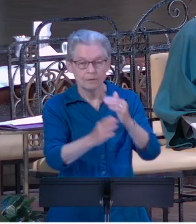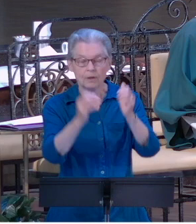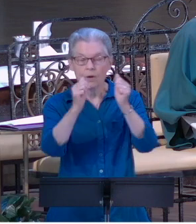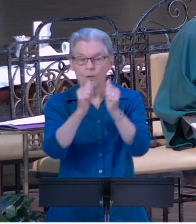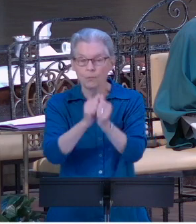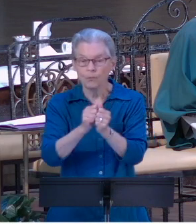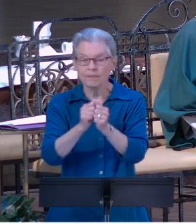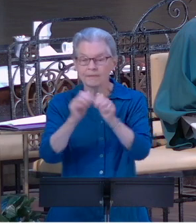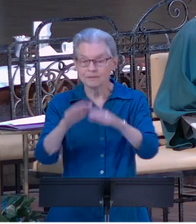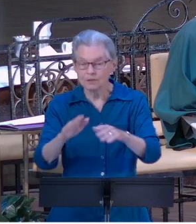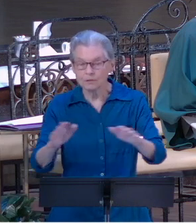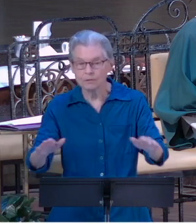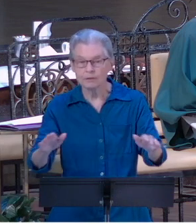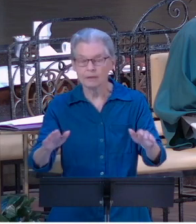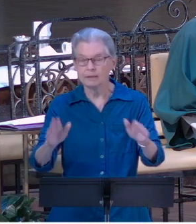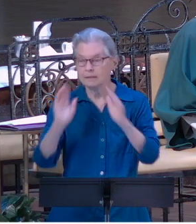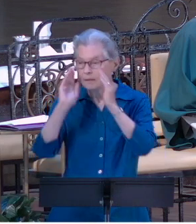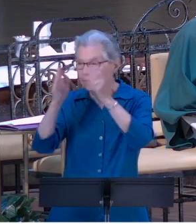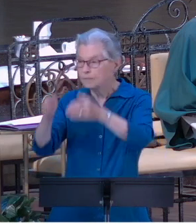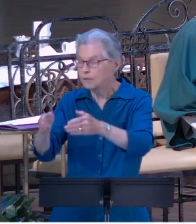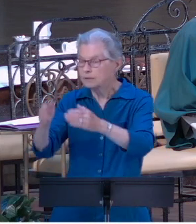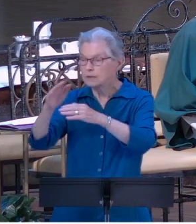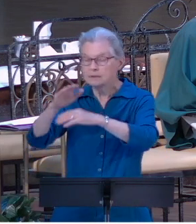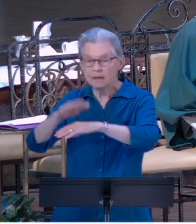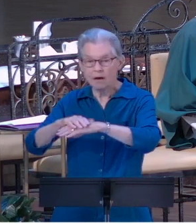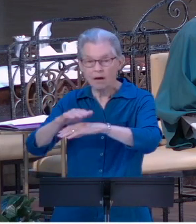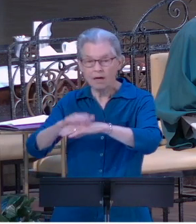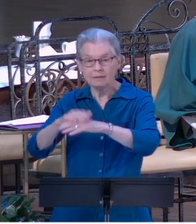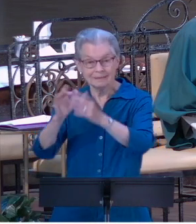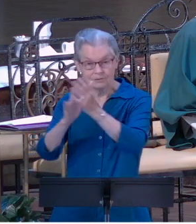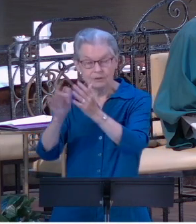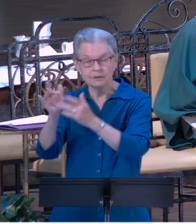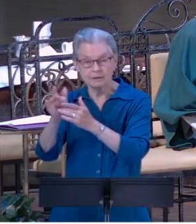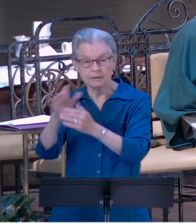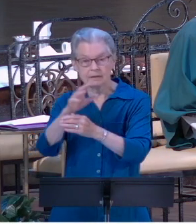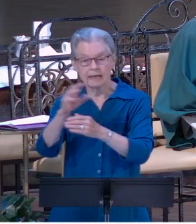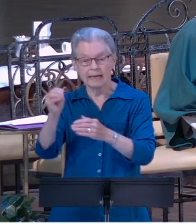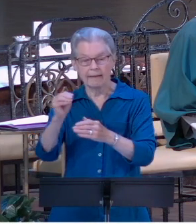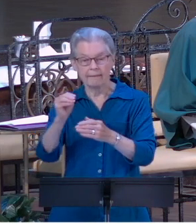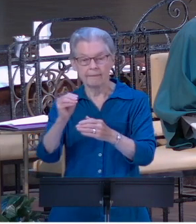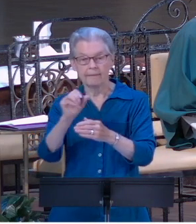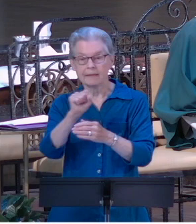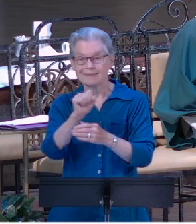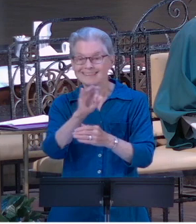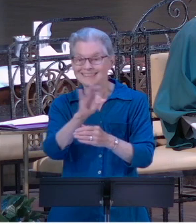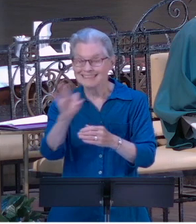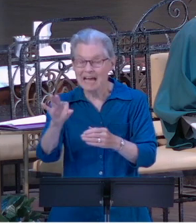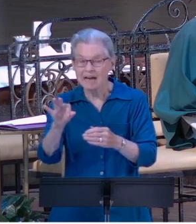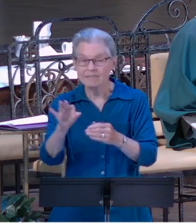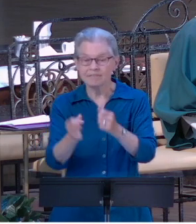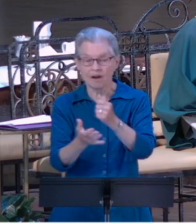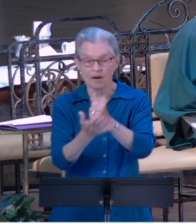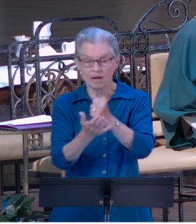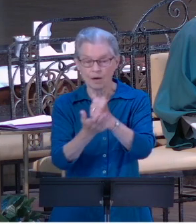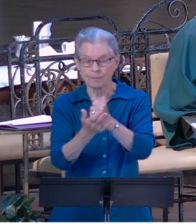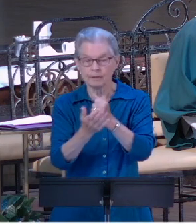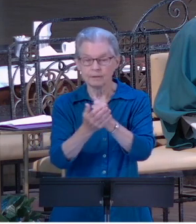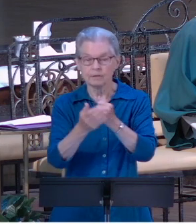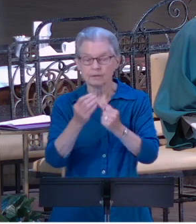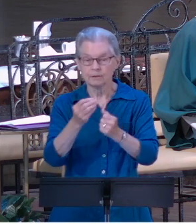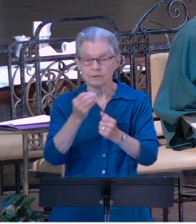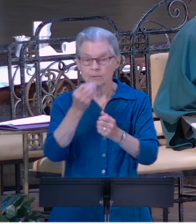Jesus while the Kino staff help serve the table of the Lord. A baby sleeps on a